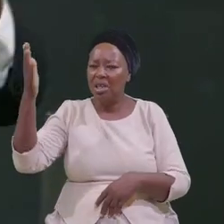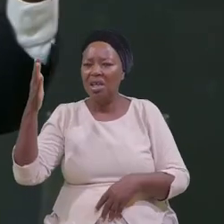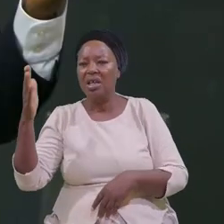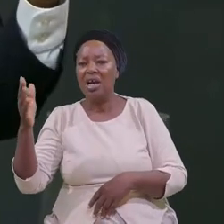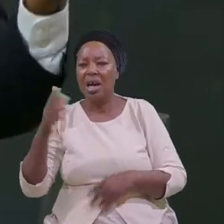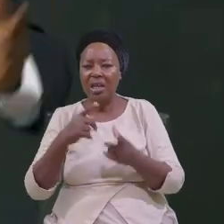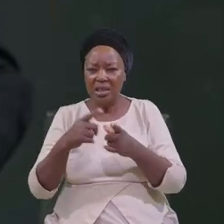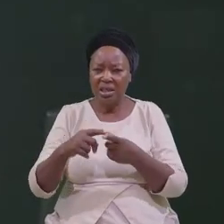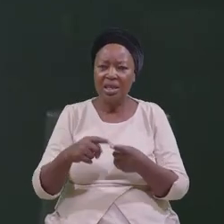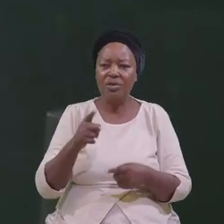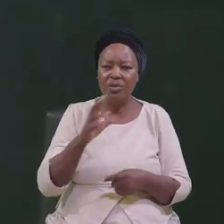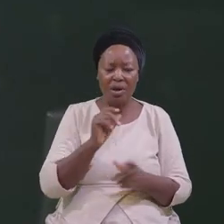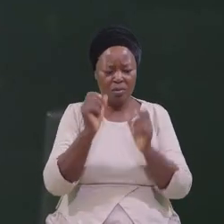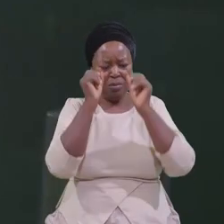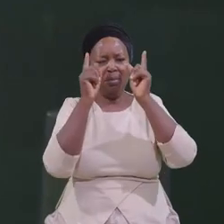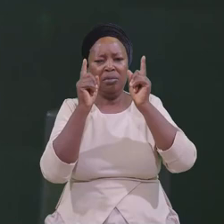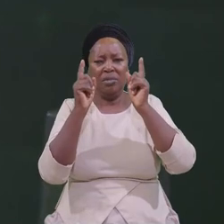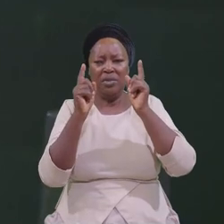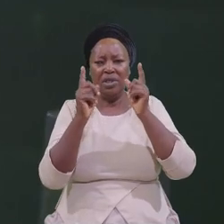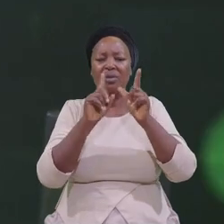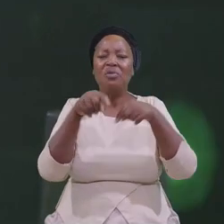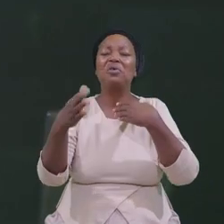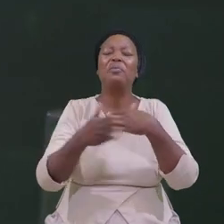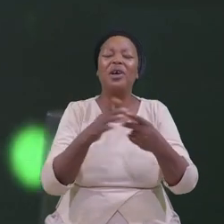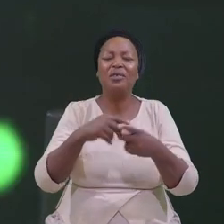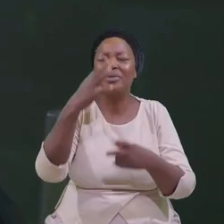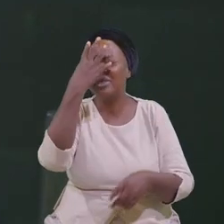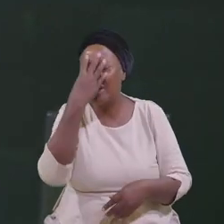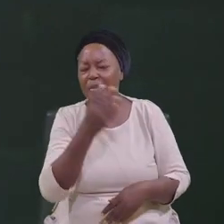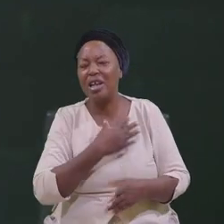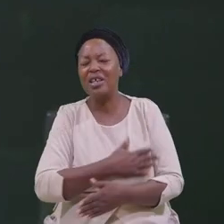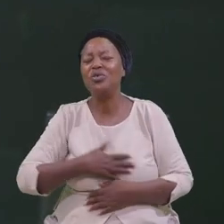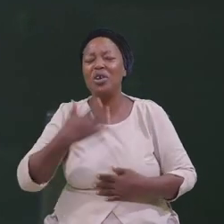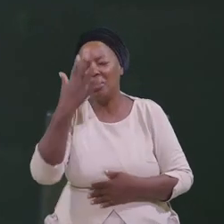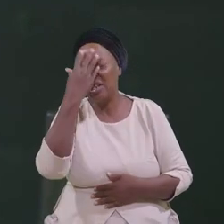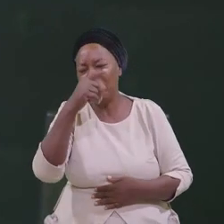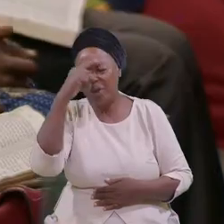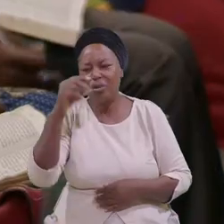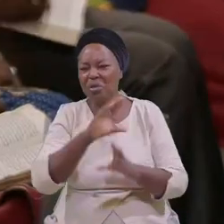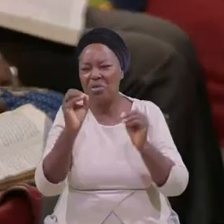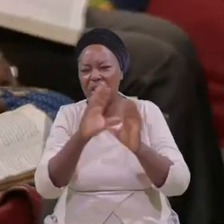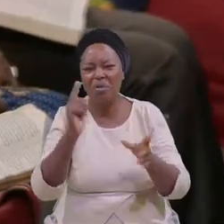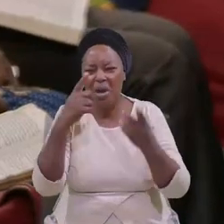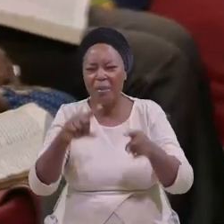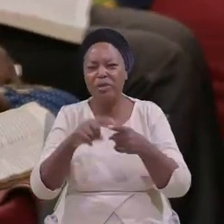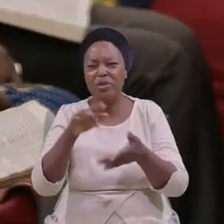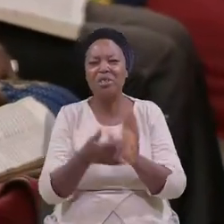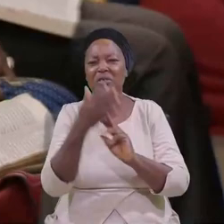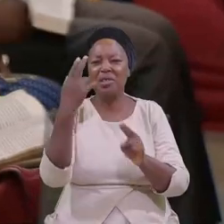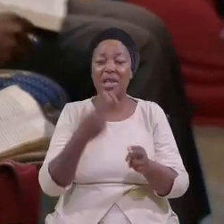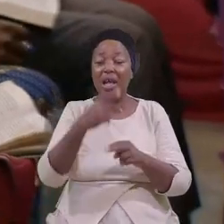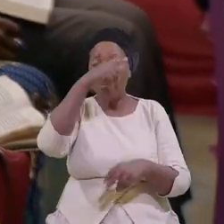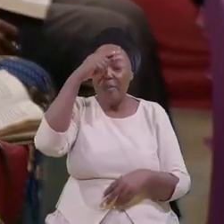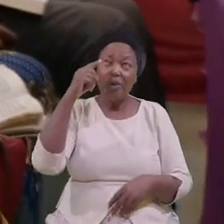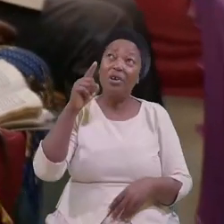and then you are waking up, go back to sleep, nothing will come through that fire. Because